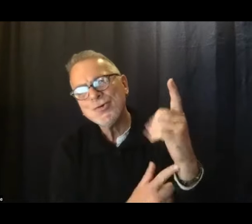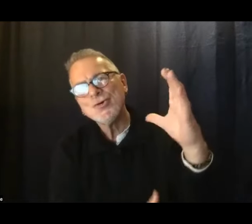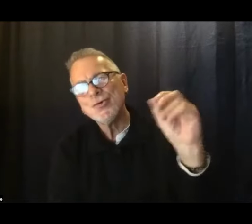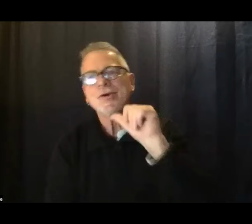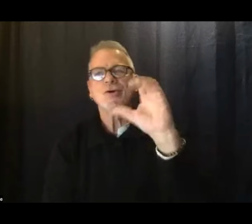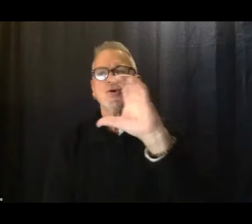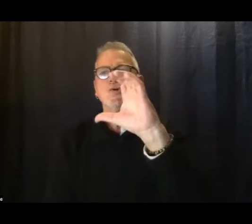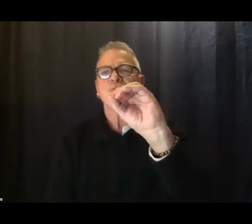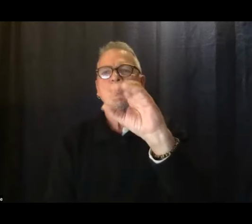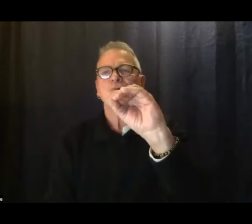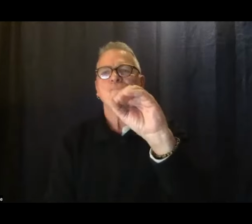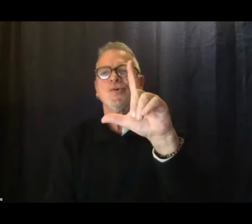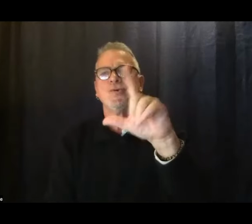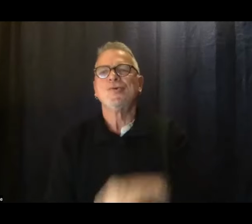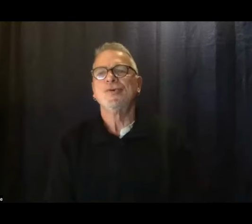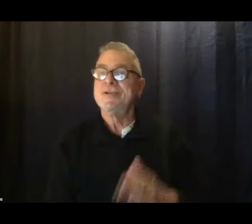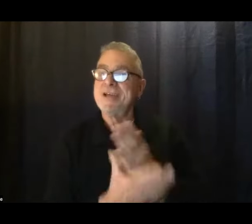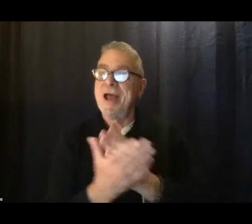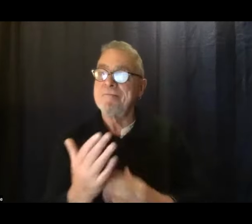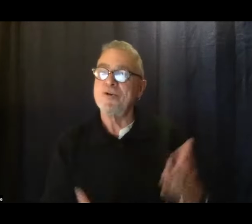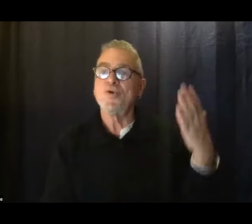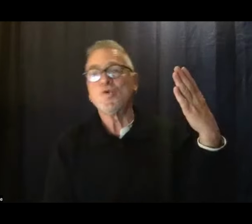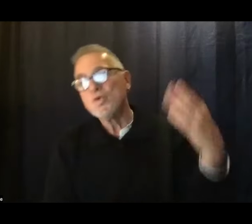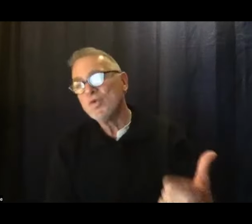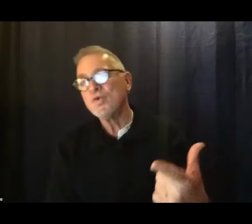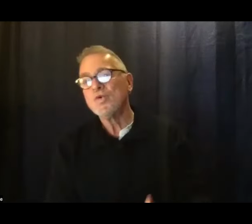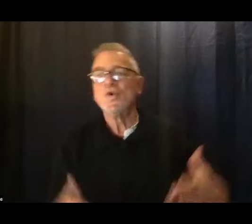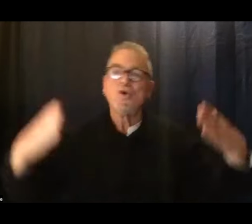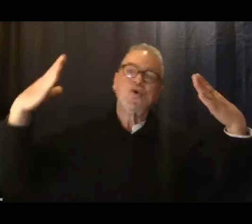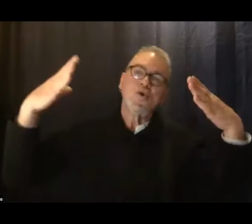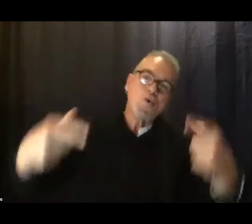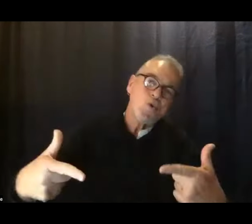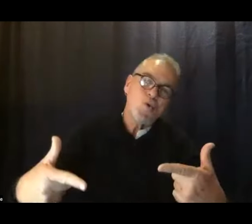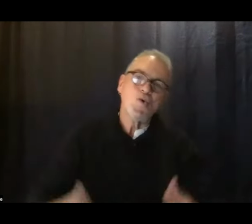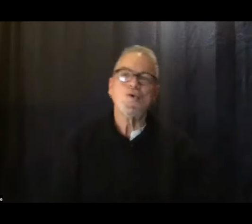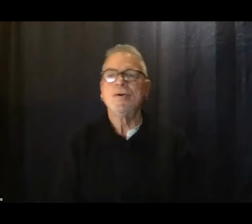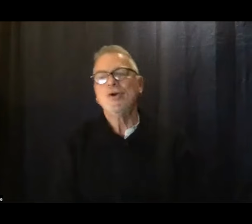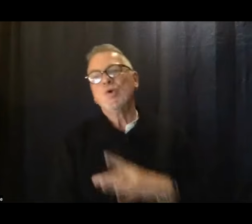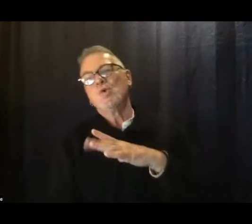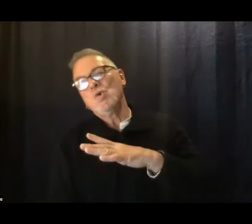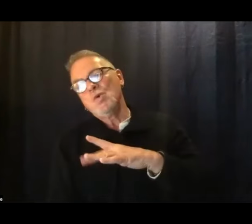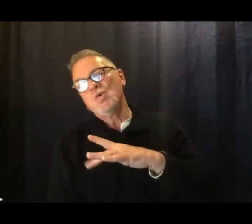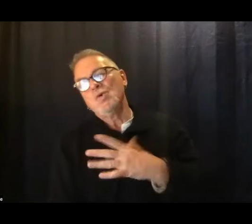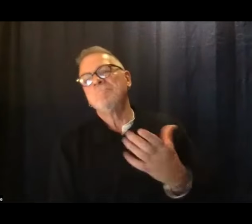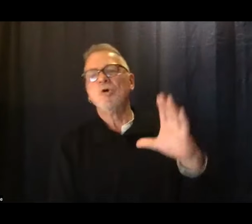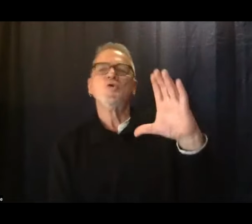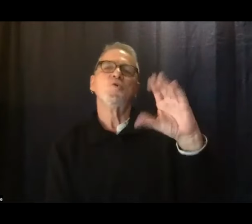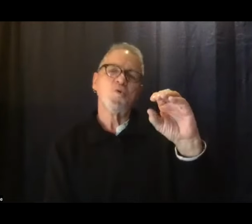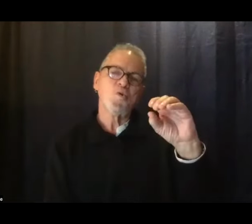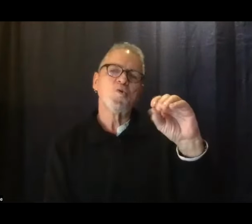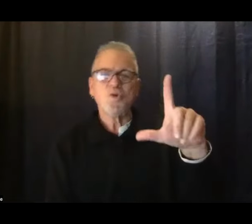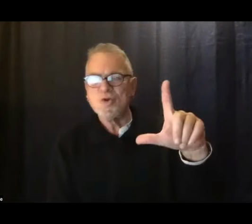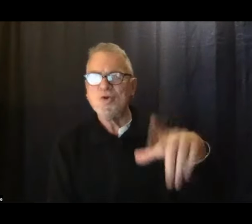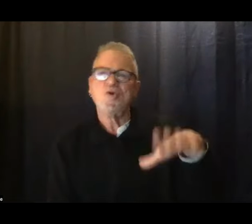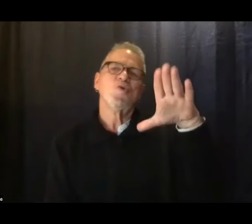other people to understand. Cool. It's not C-O-O-L. It's cool. Hey, you cool?